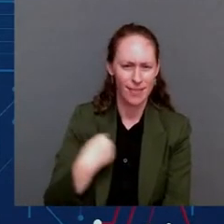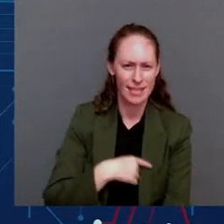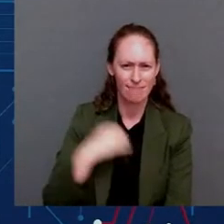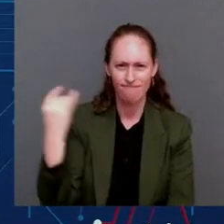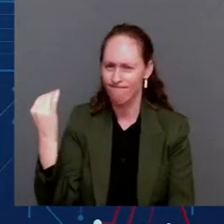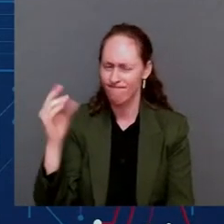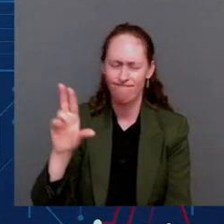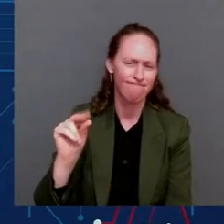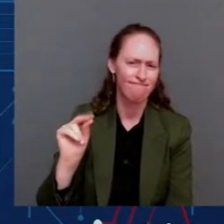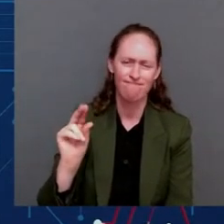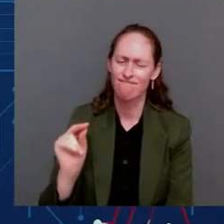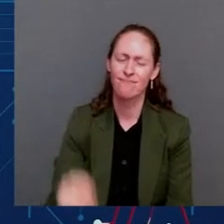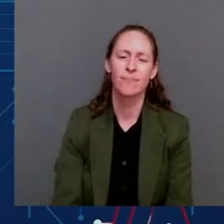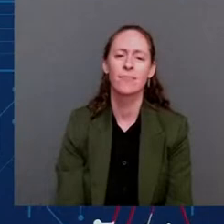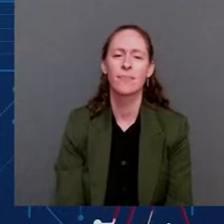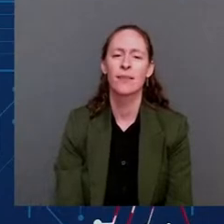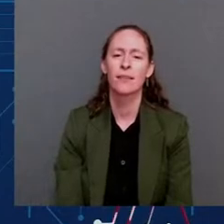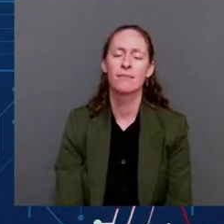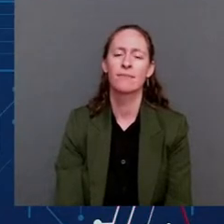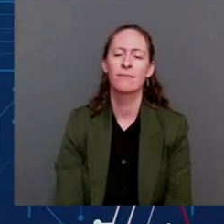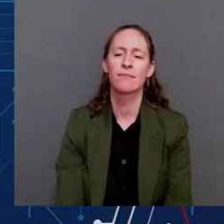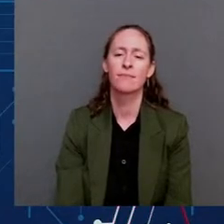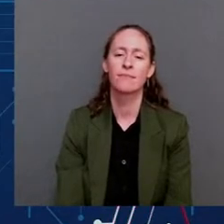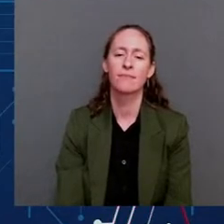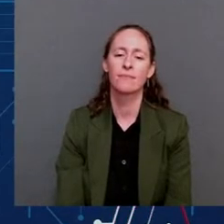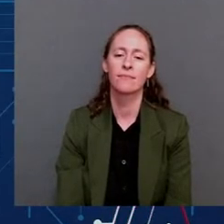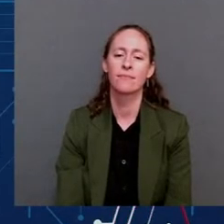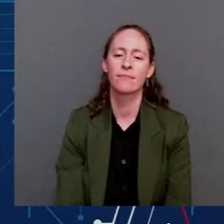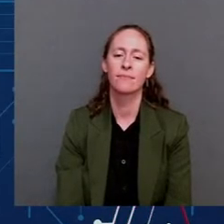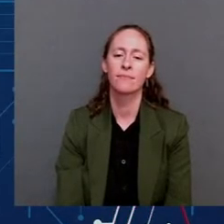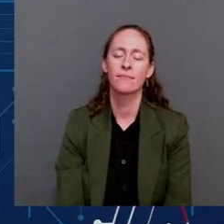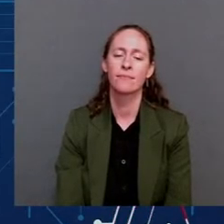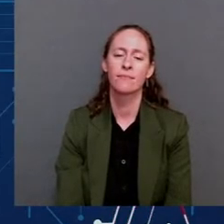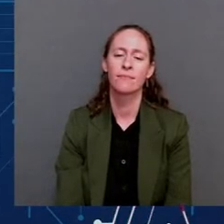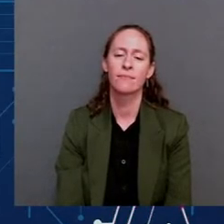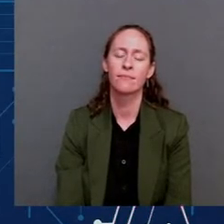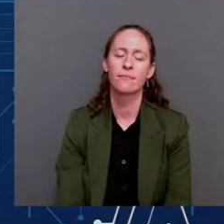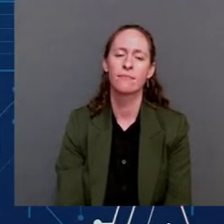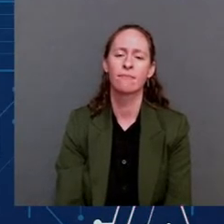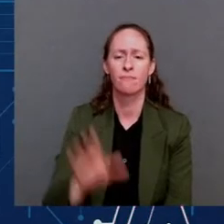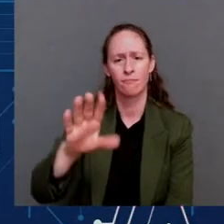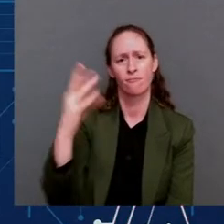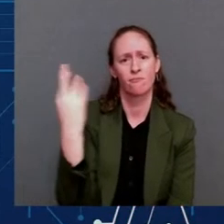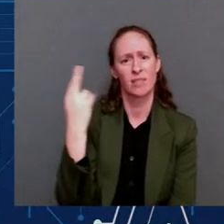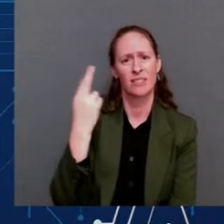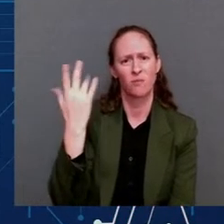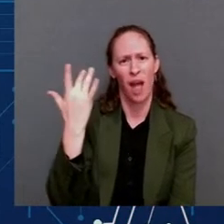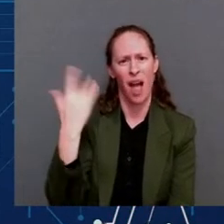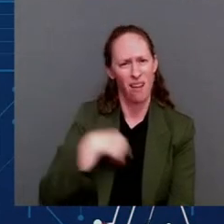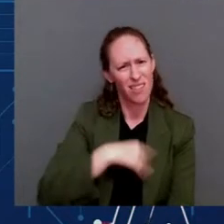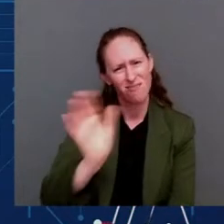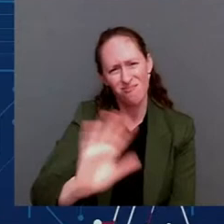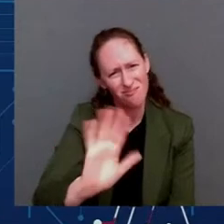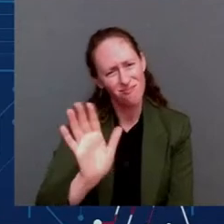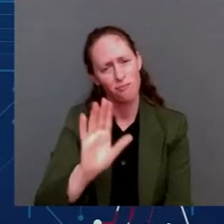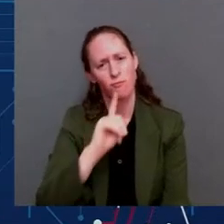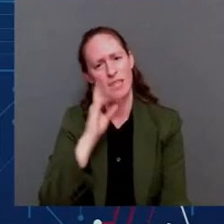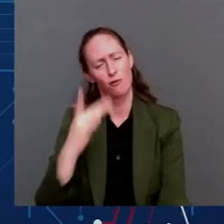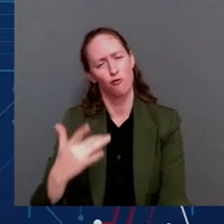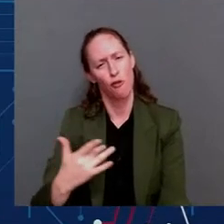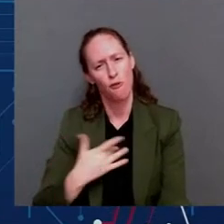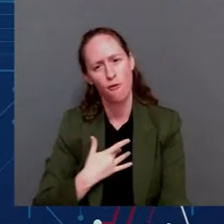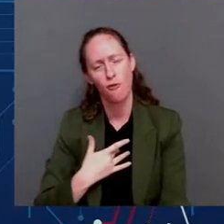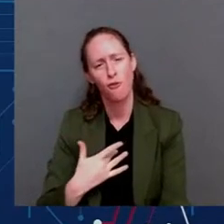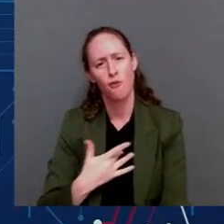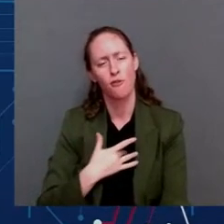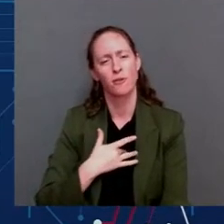industry. It was because the auto industry is the heart and soul of the nation. It was about the auto industry's legacy. It's about the future. It's about America's